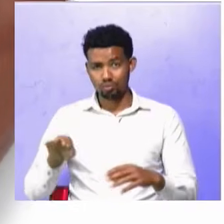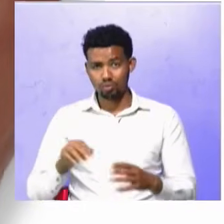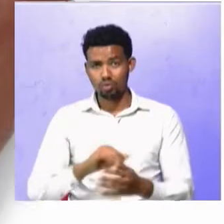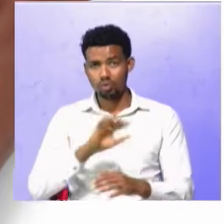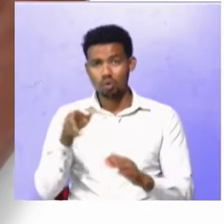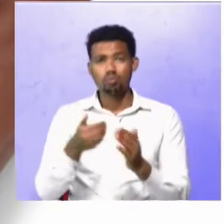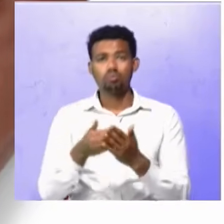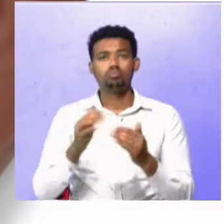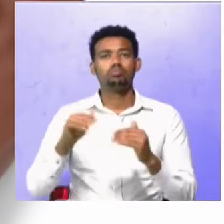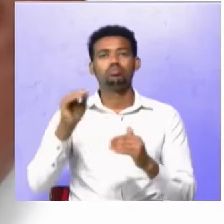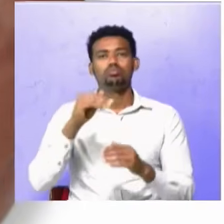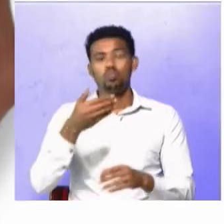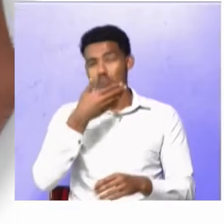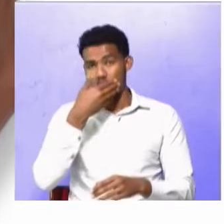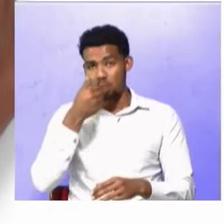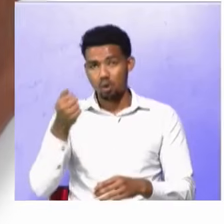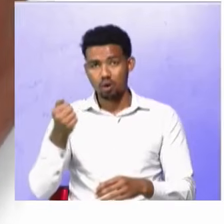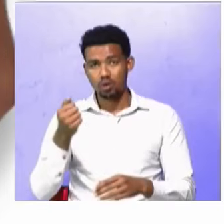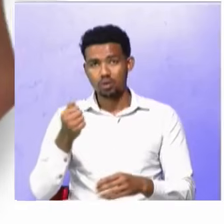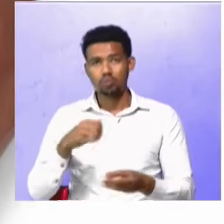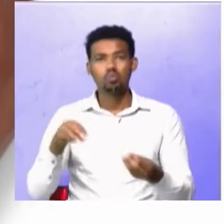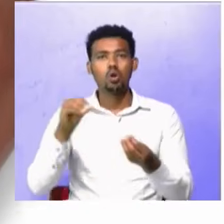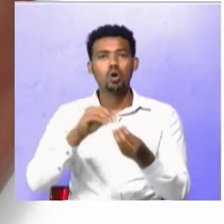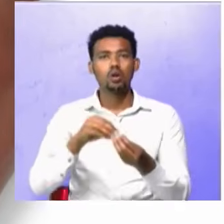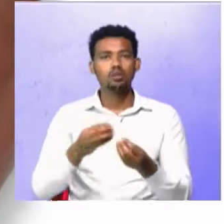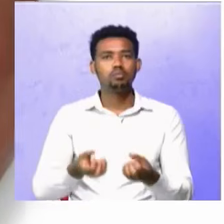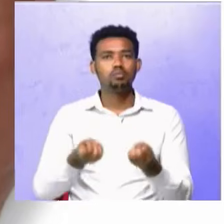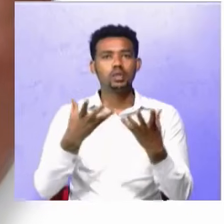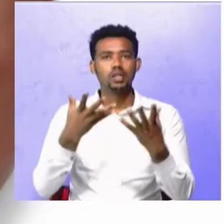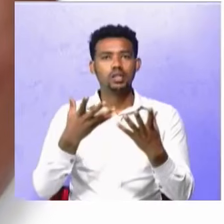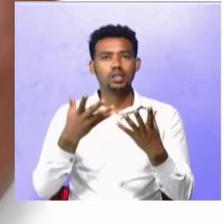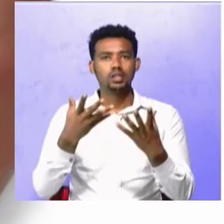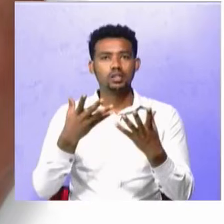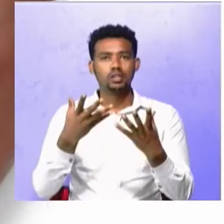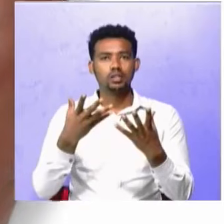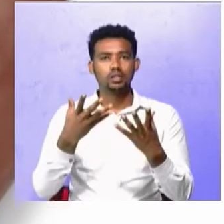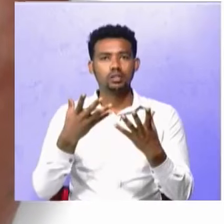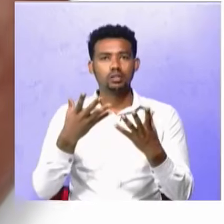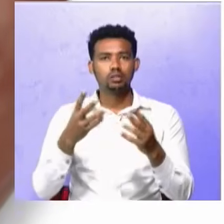more. Here is many, more, most.